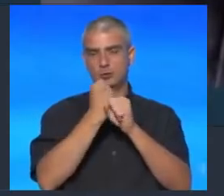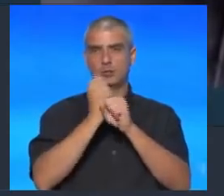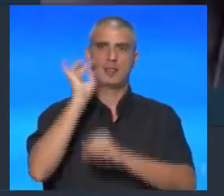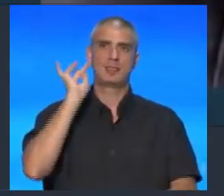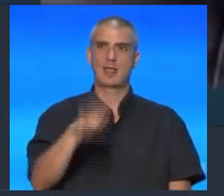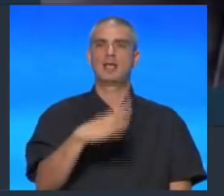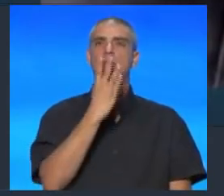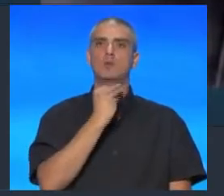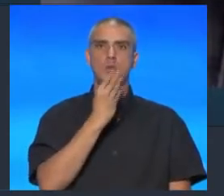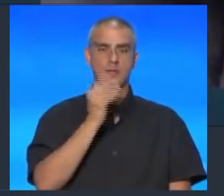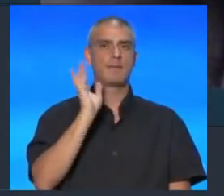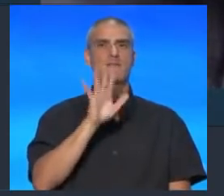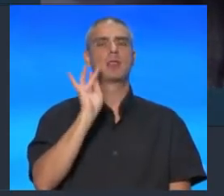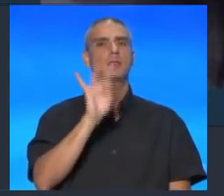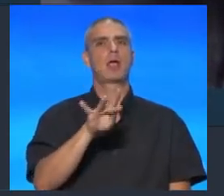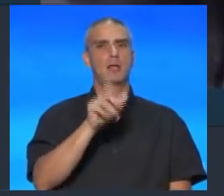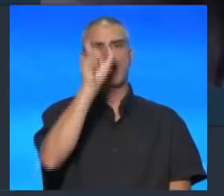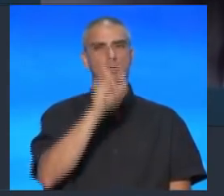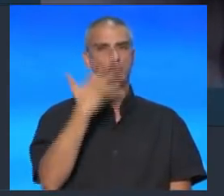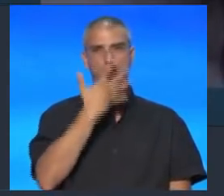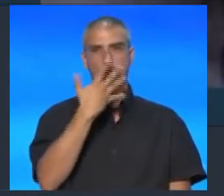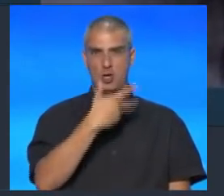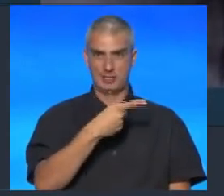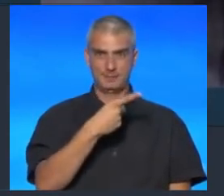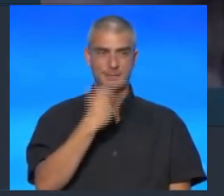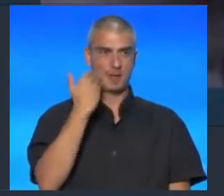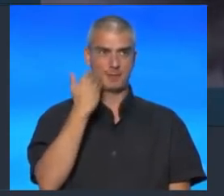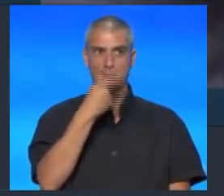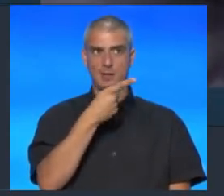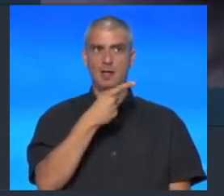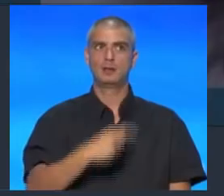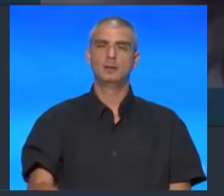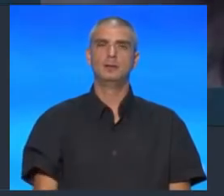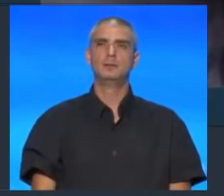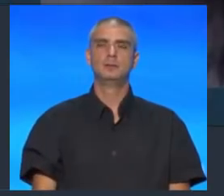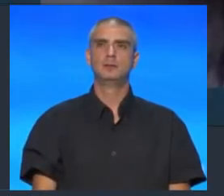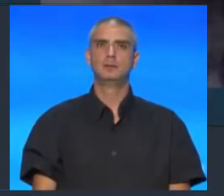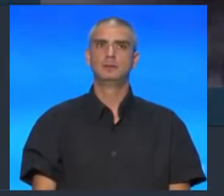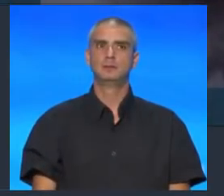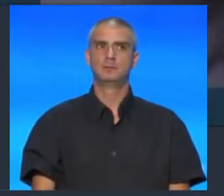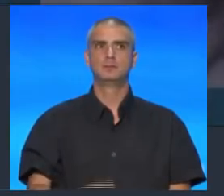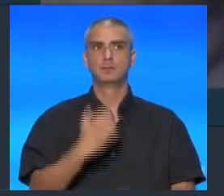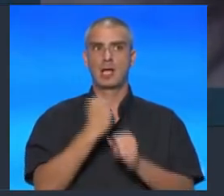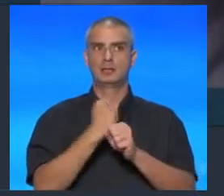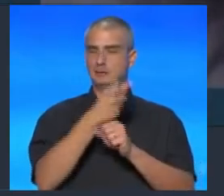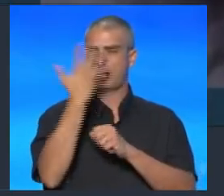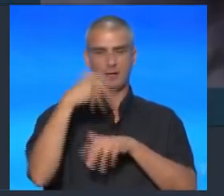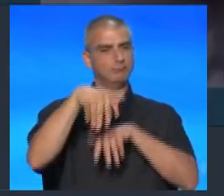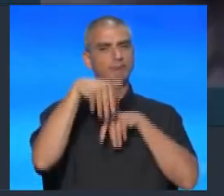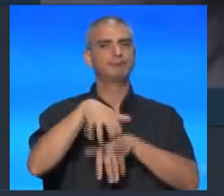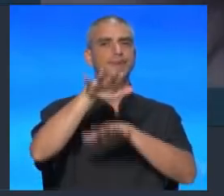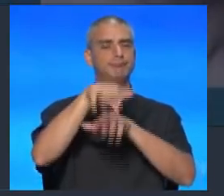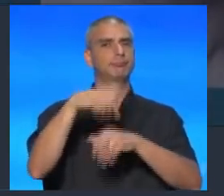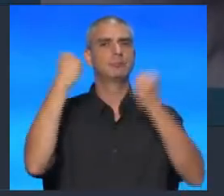anti-Jewish and anti-African-American organization, held a rally here on July the